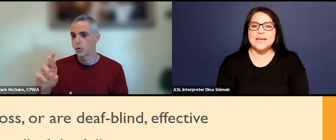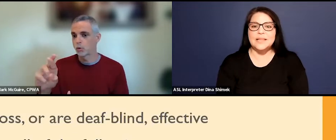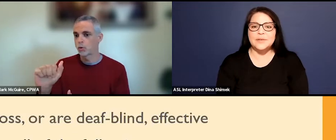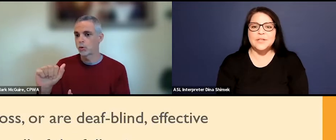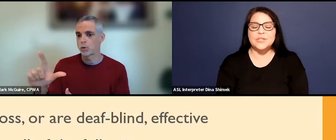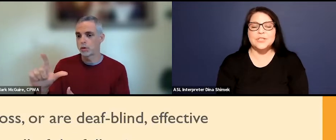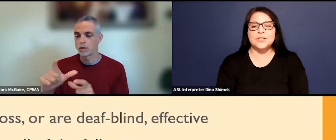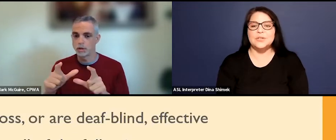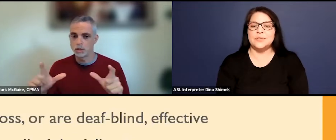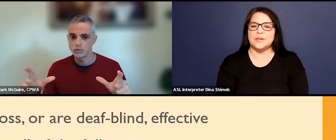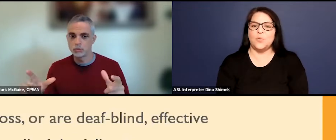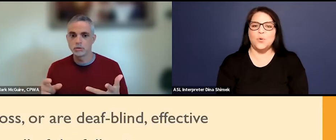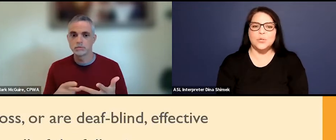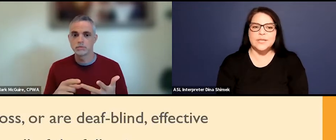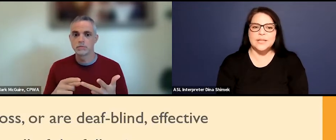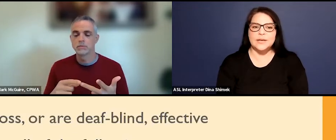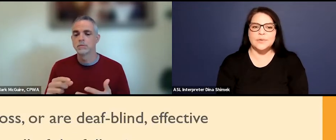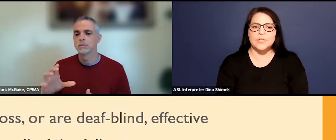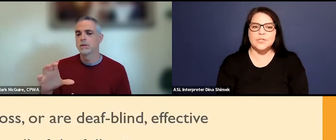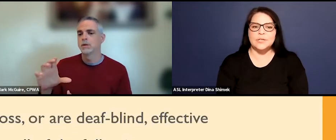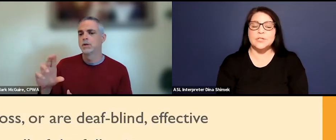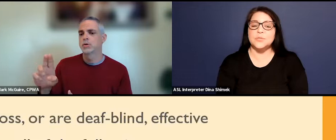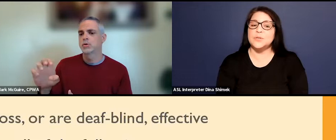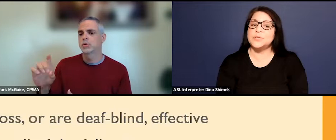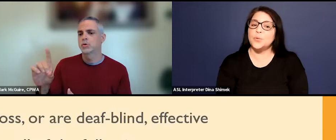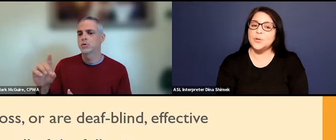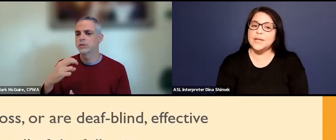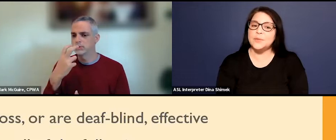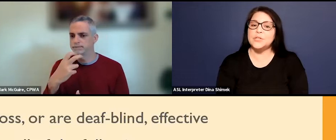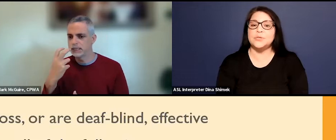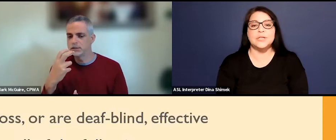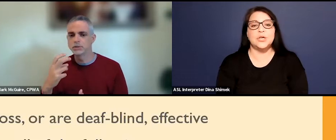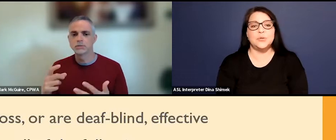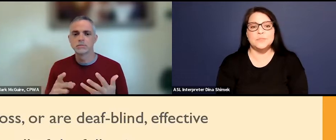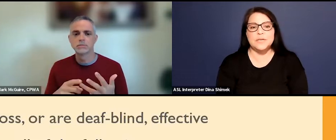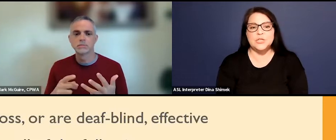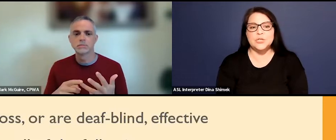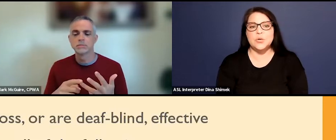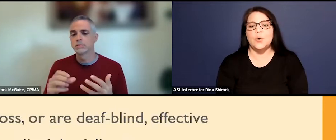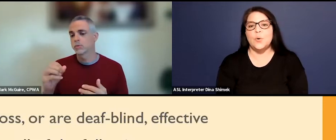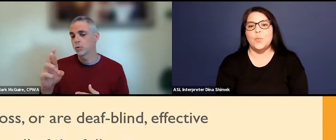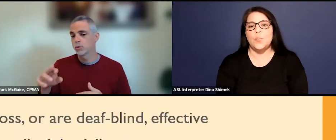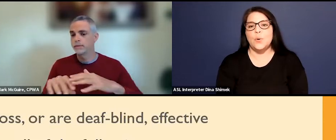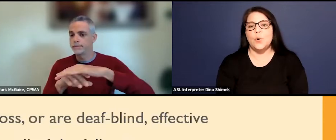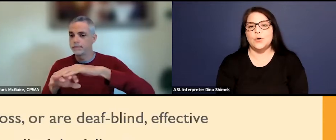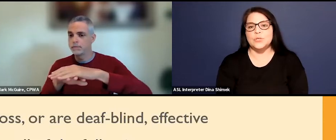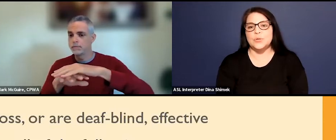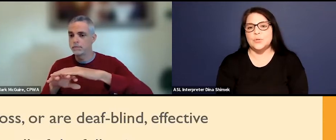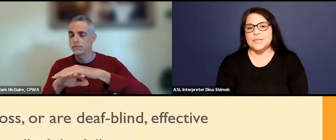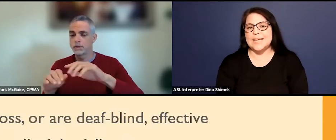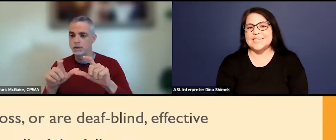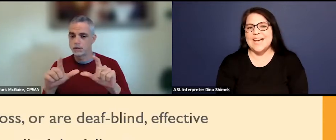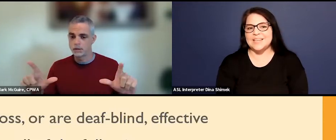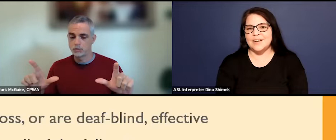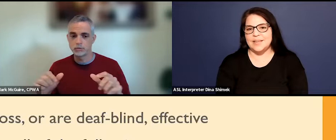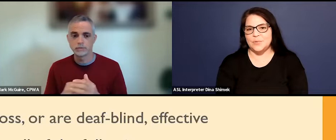Using sign language, using oral sign language, using oral language, using cued speech, or also